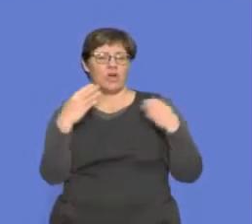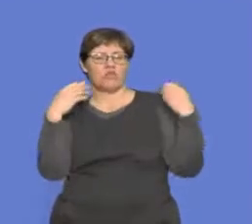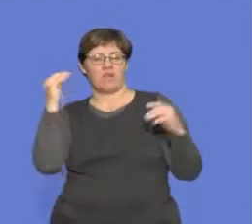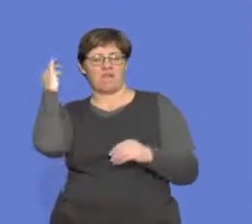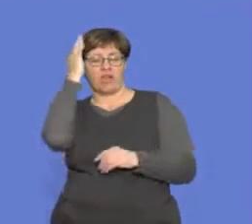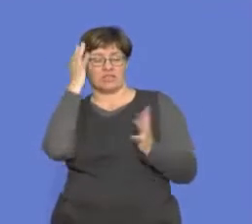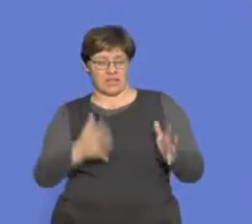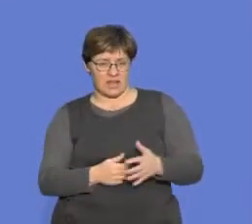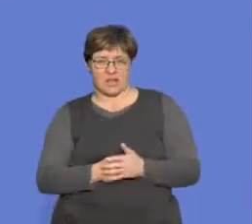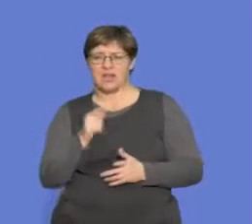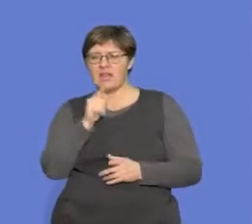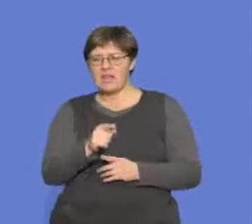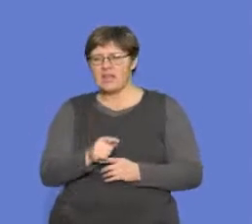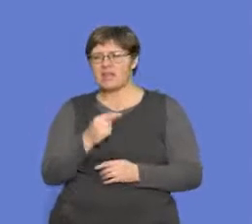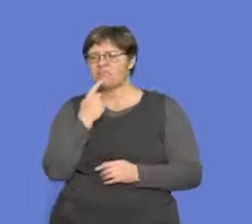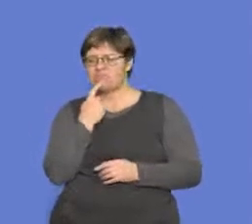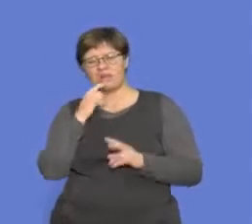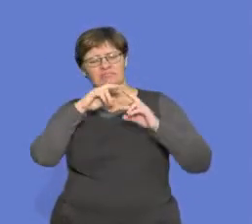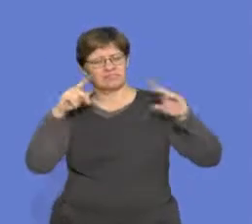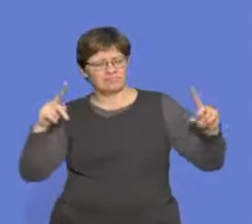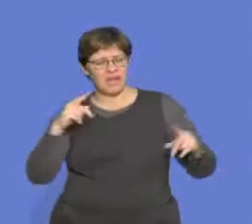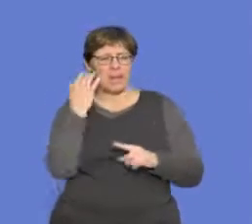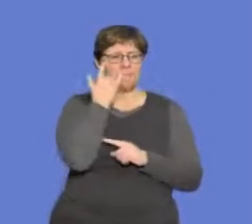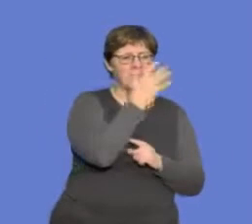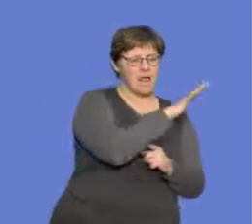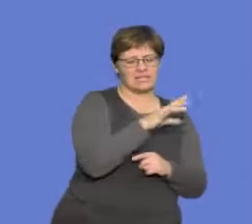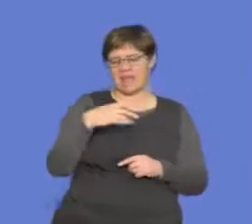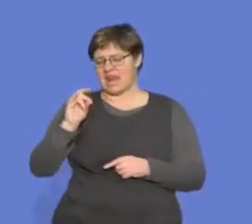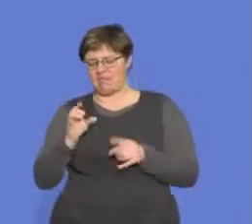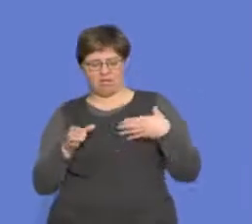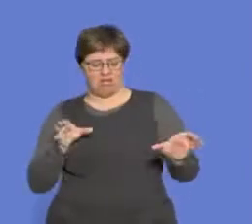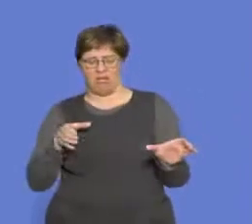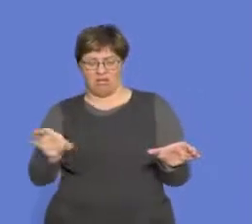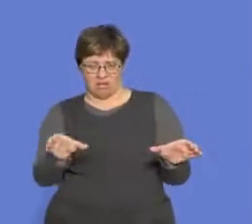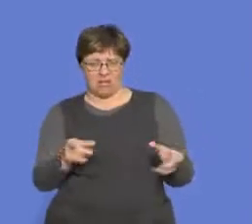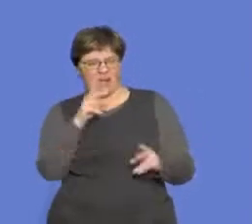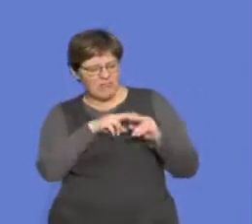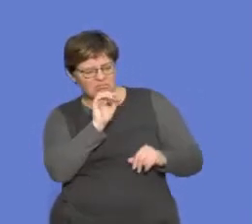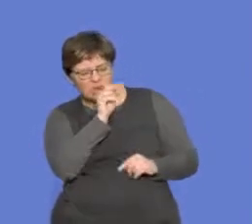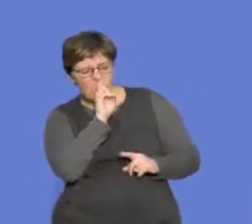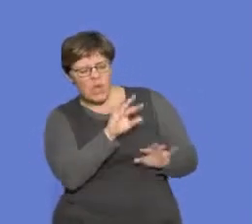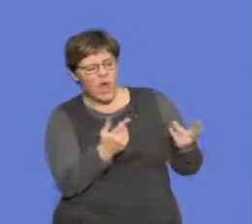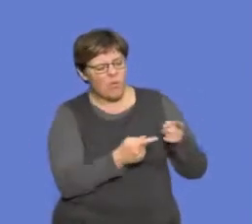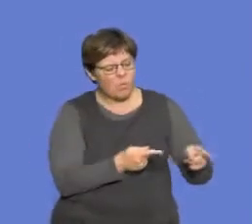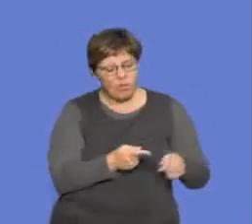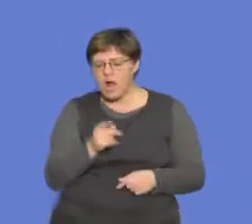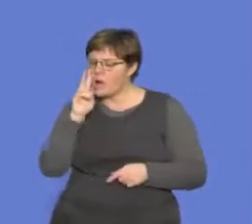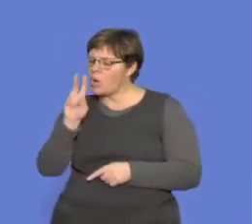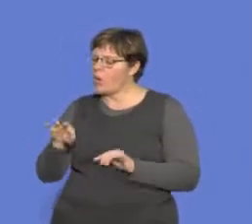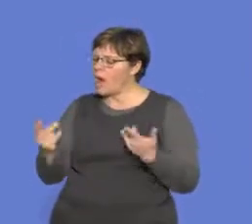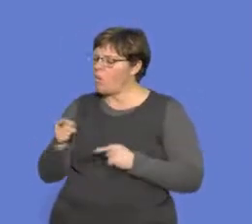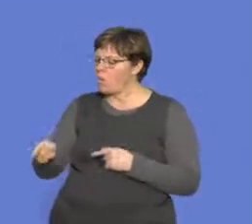philosopher, and he had classified living things into plants and animals according to their appearance. And that was a